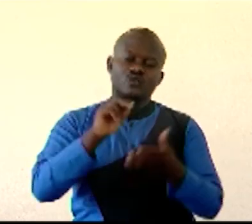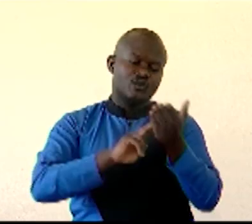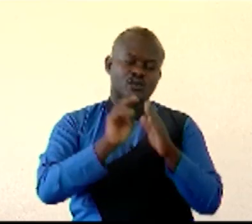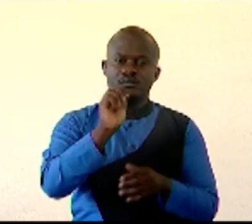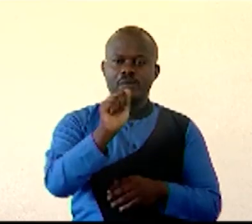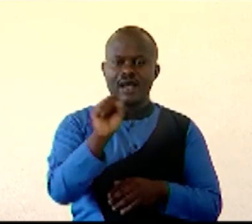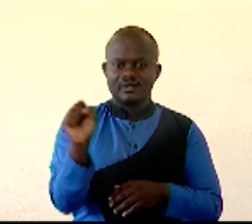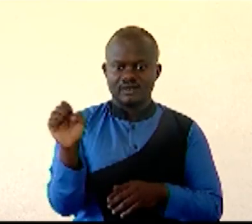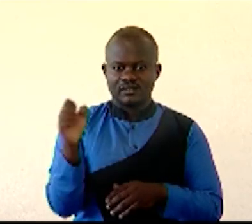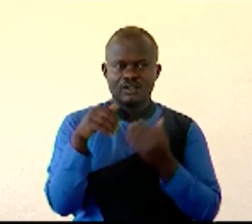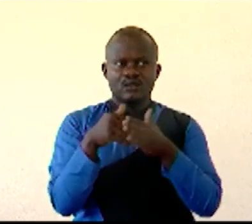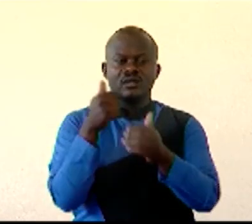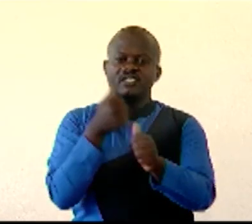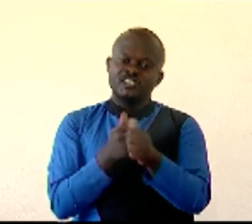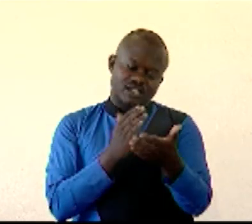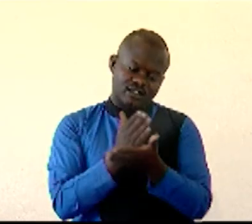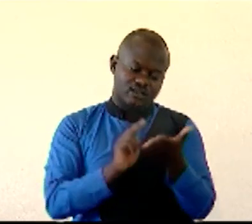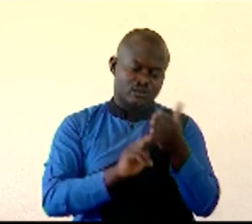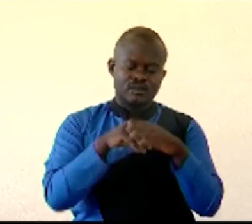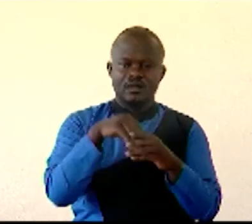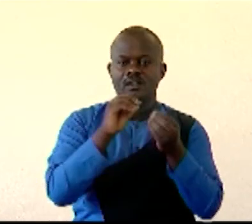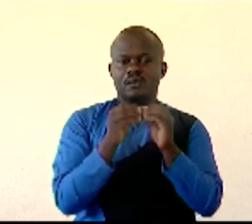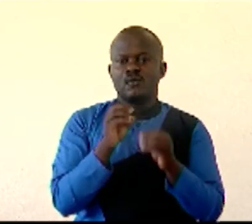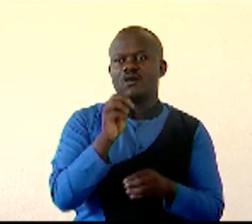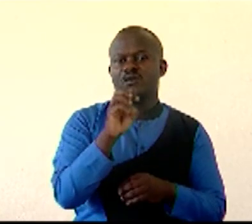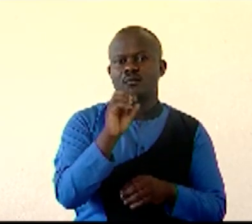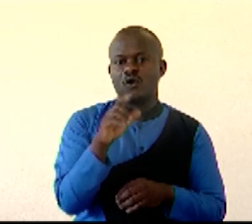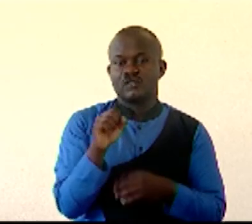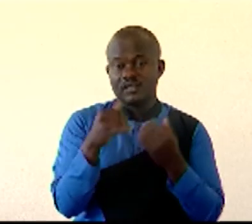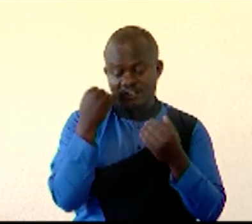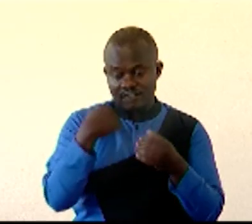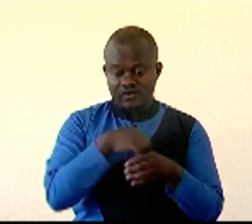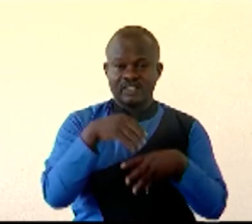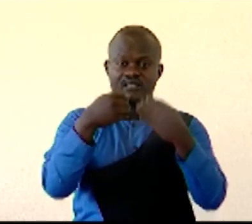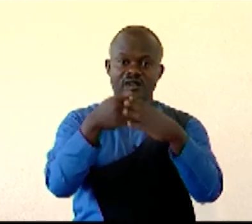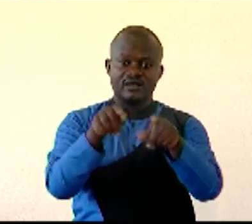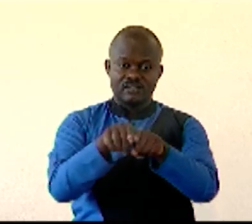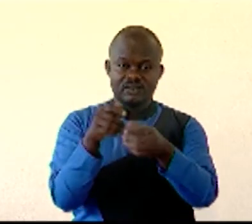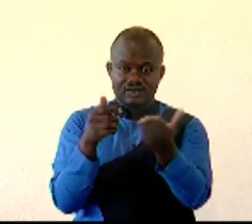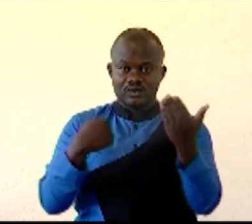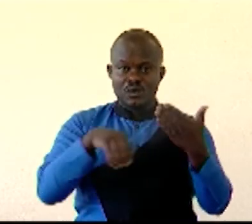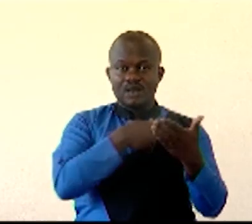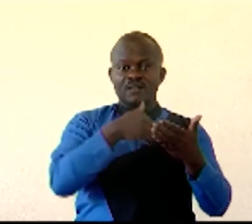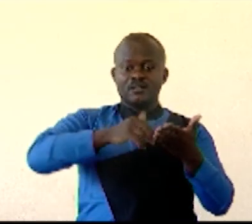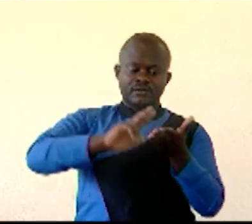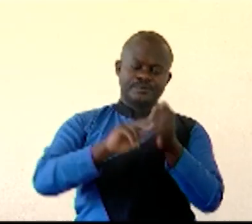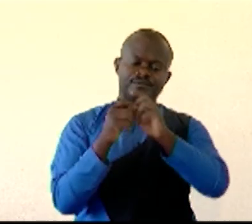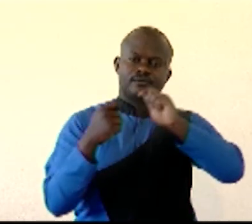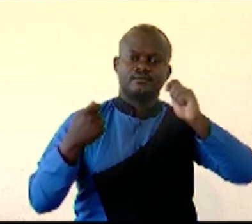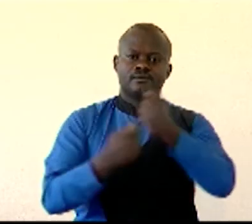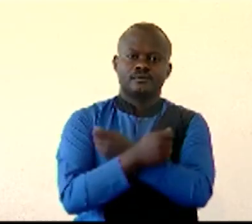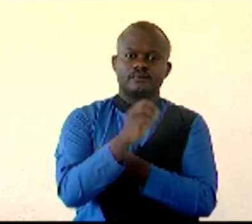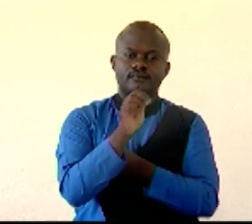masses. We just use number of moles. So if you are given masses like this, you have first to convert the